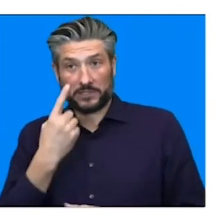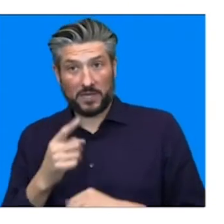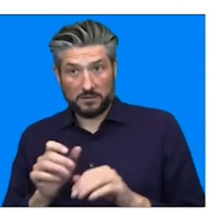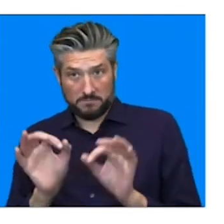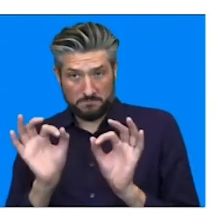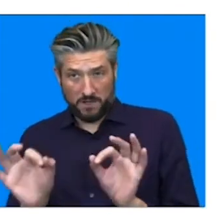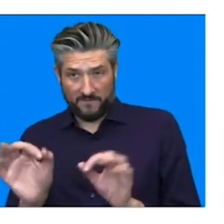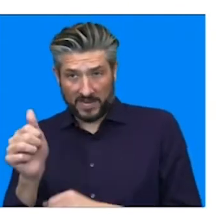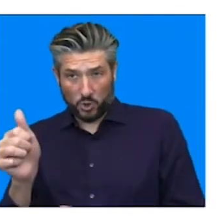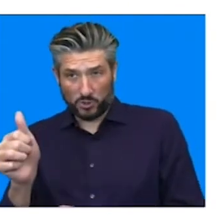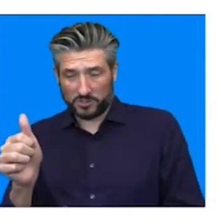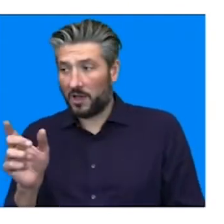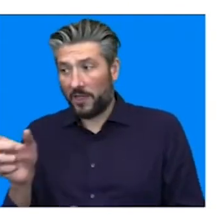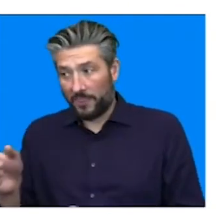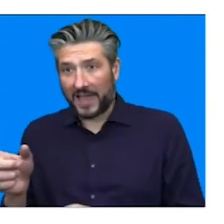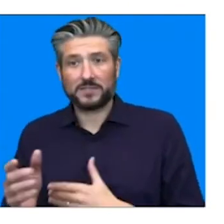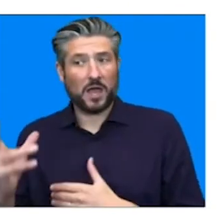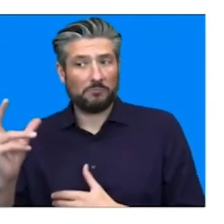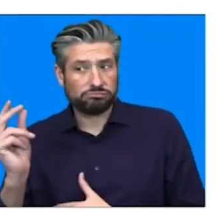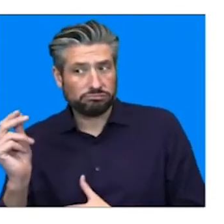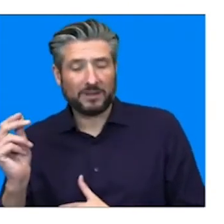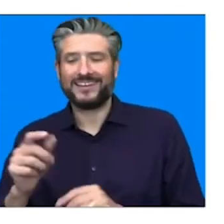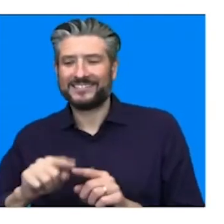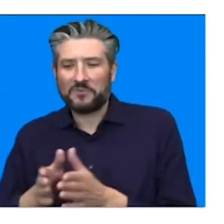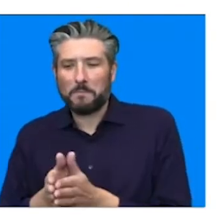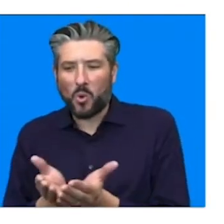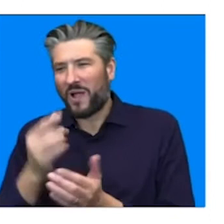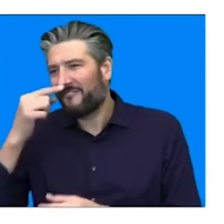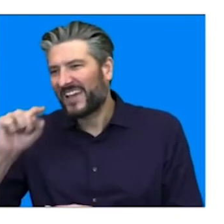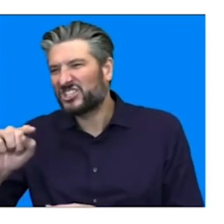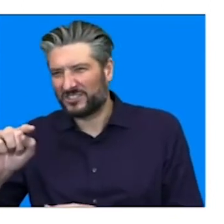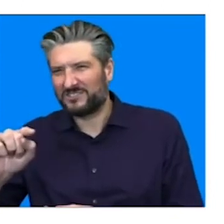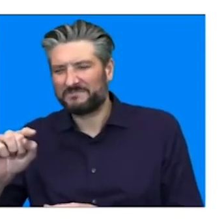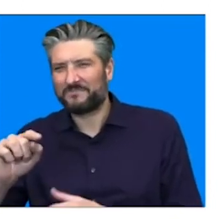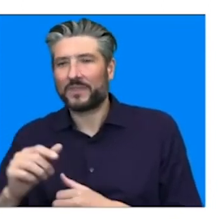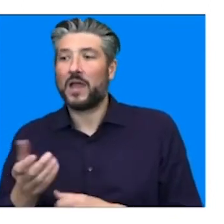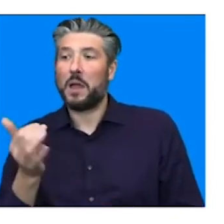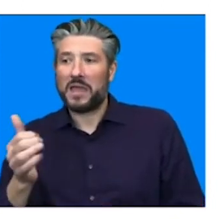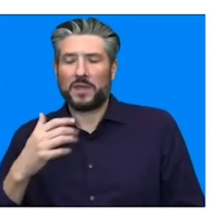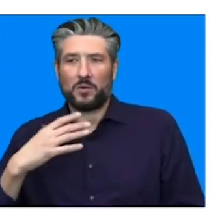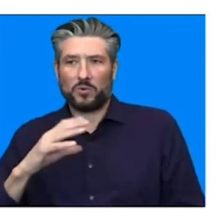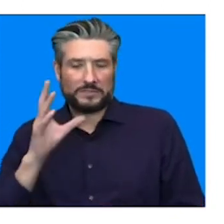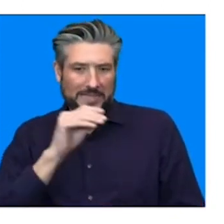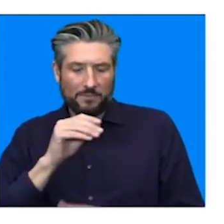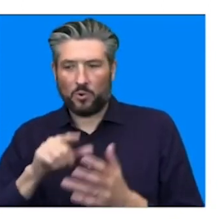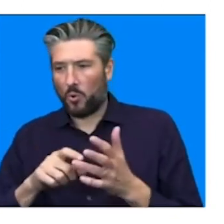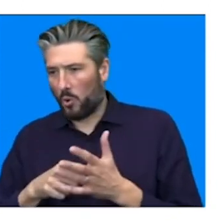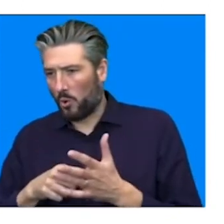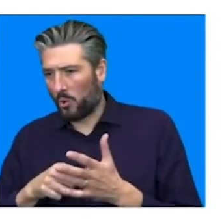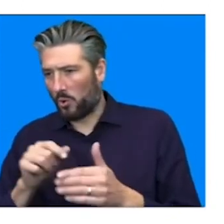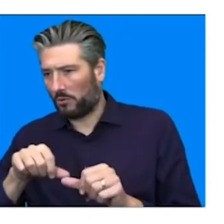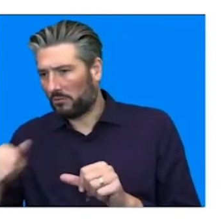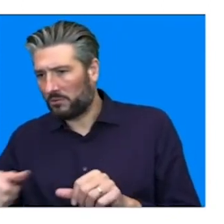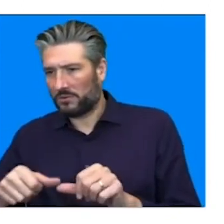fiction, where you're reading for pleasure and maybe you just went to sleep and want to go back a bit or go back to the chapter before or whatever it might be.